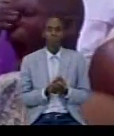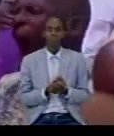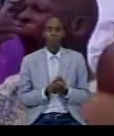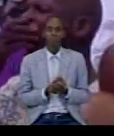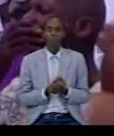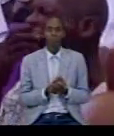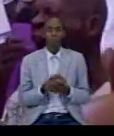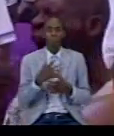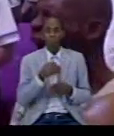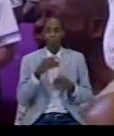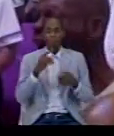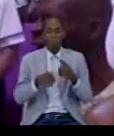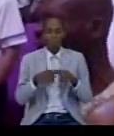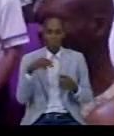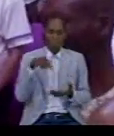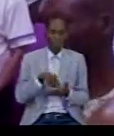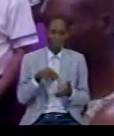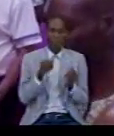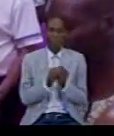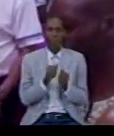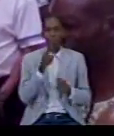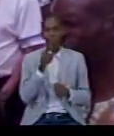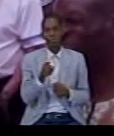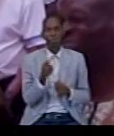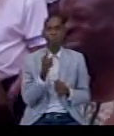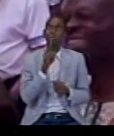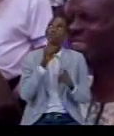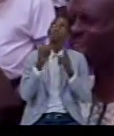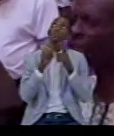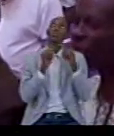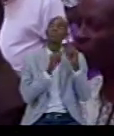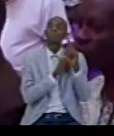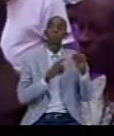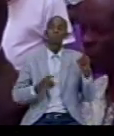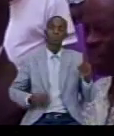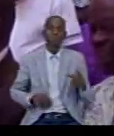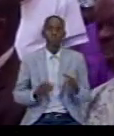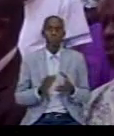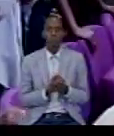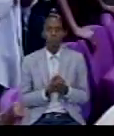They stand with you. Tell the Lord.